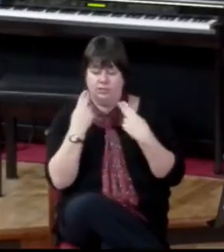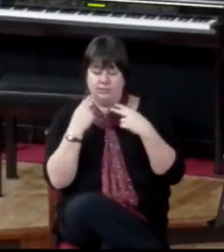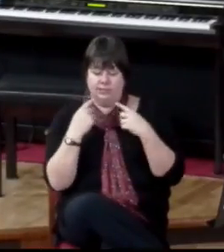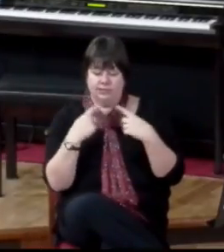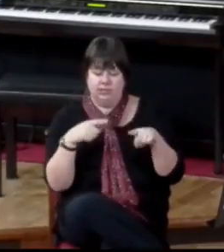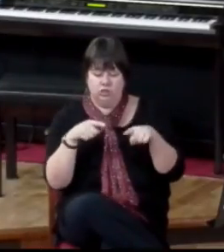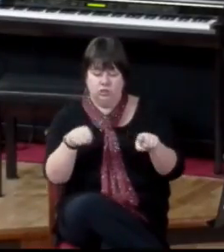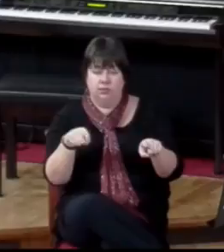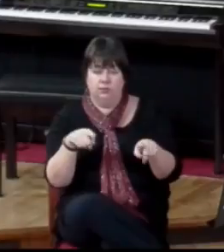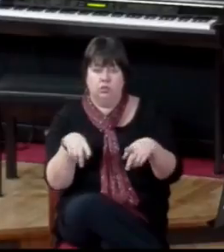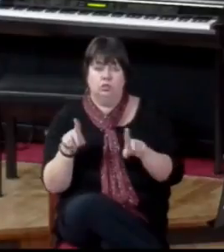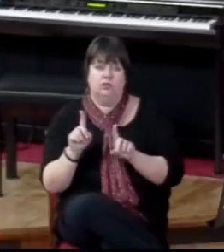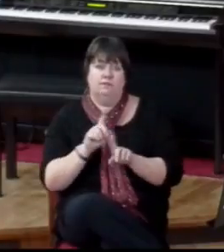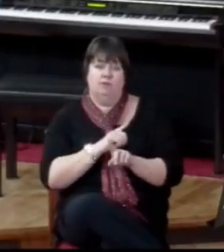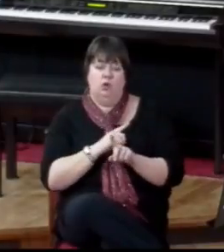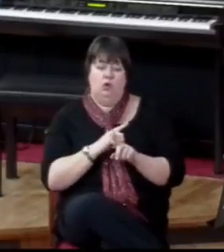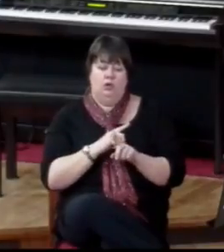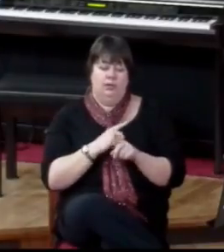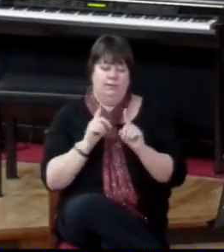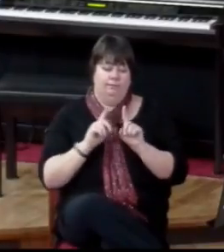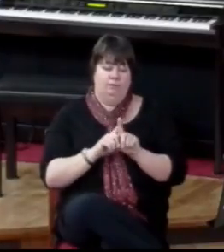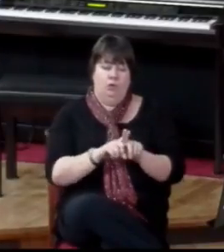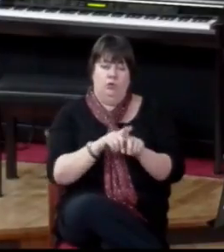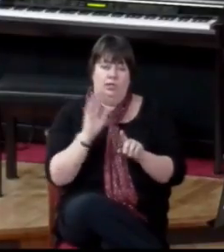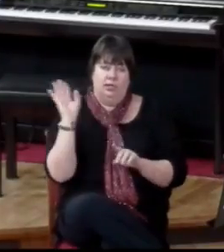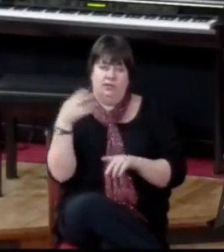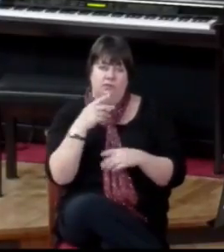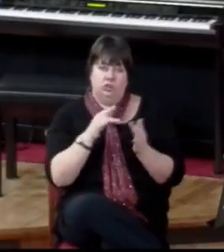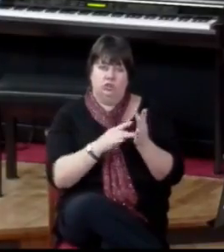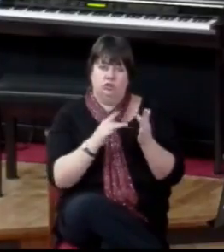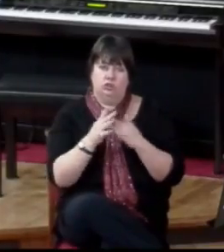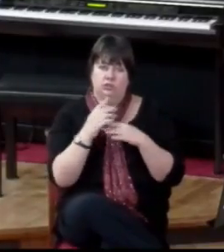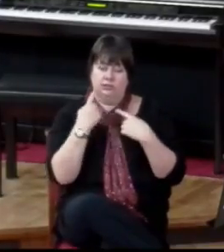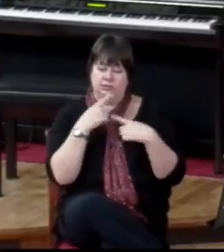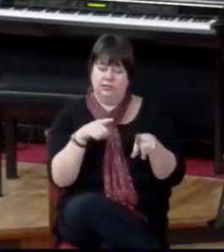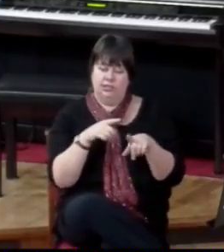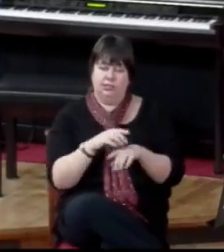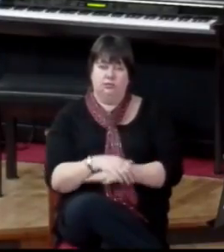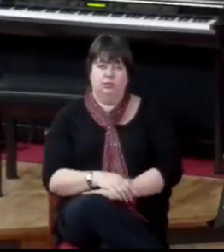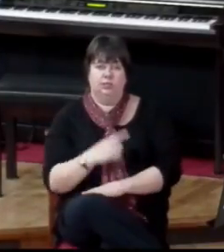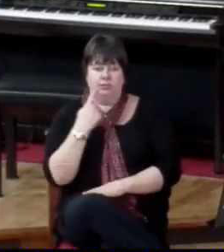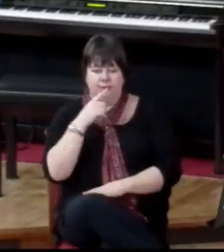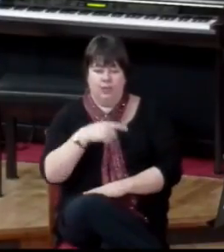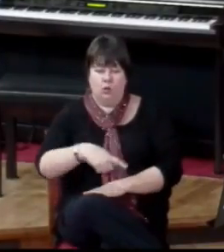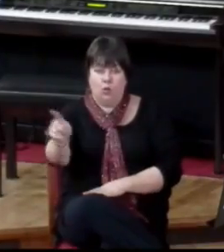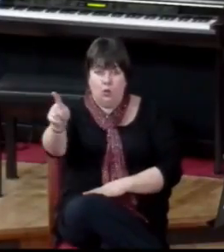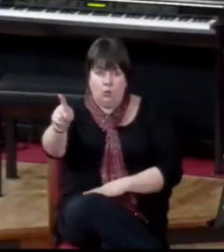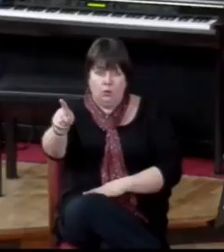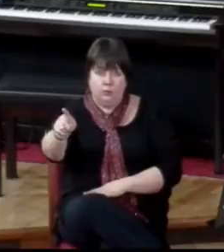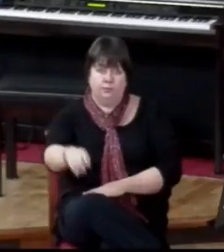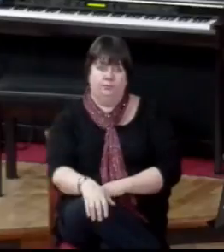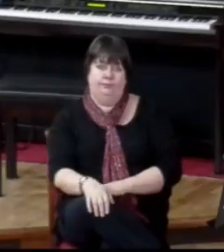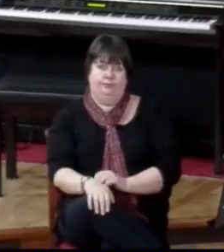obey everything I have commanded you. Go, he says.